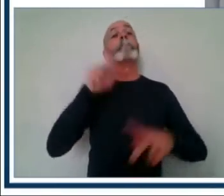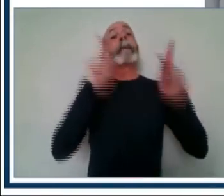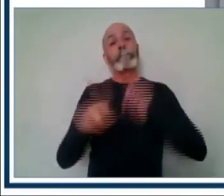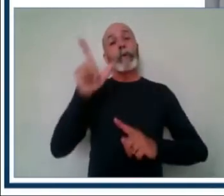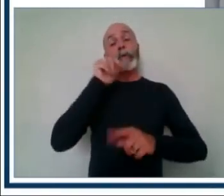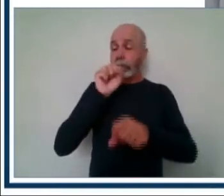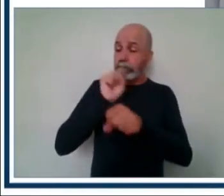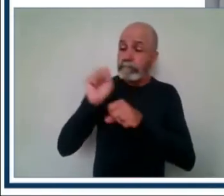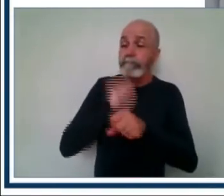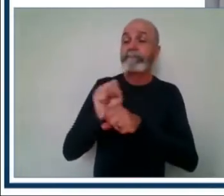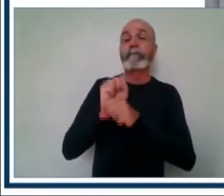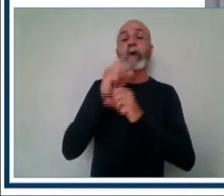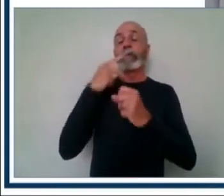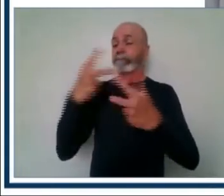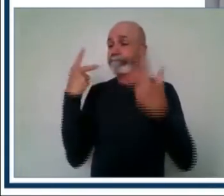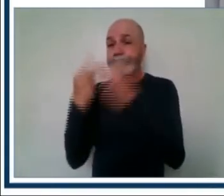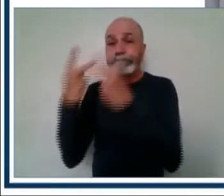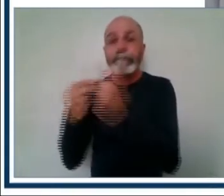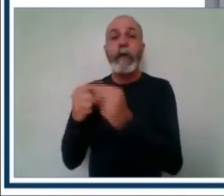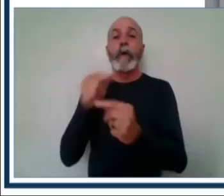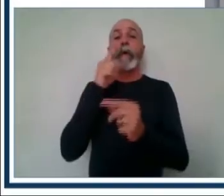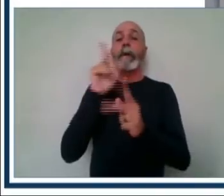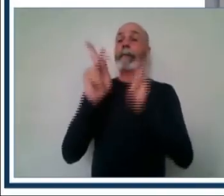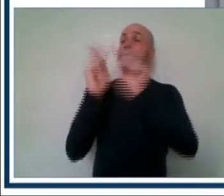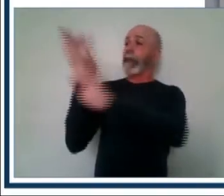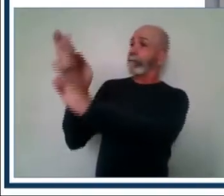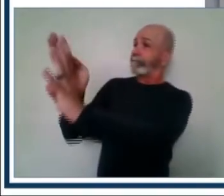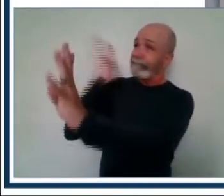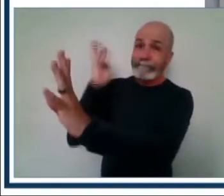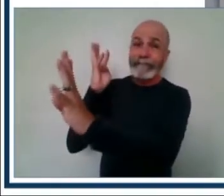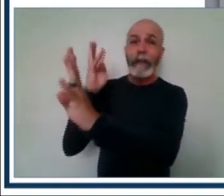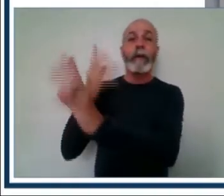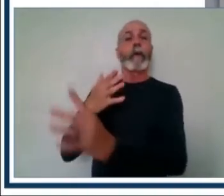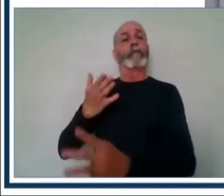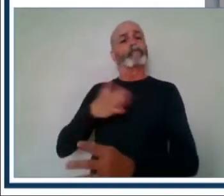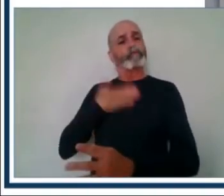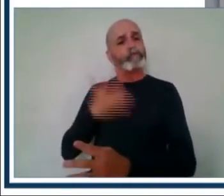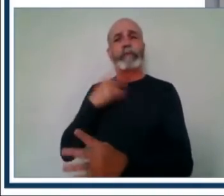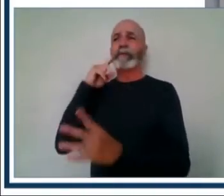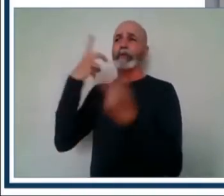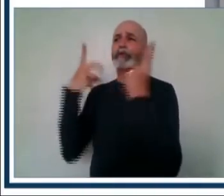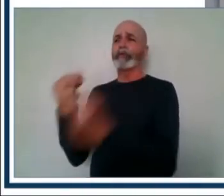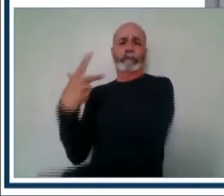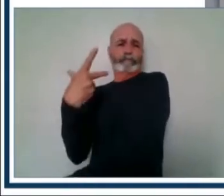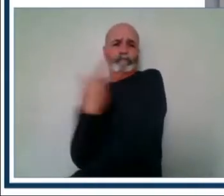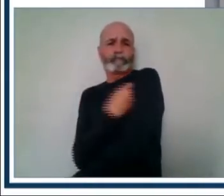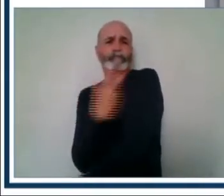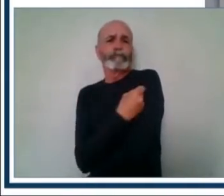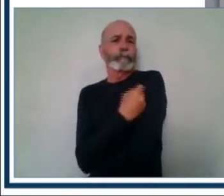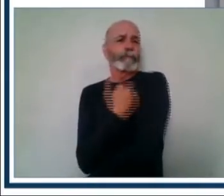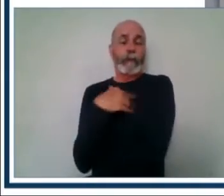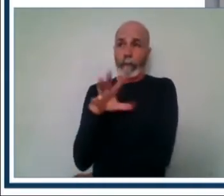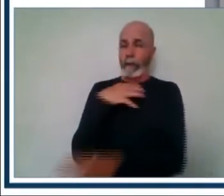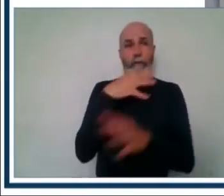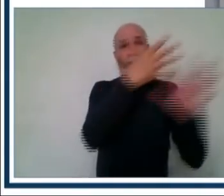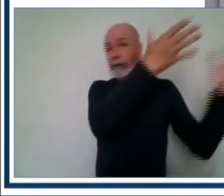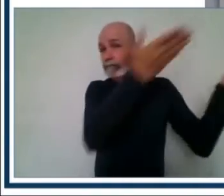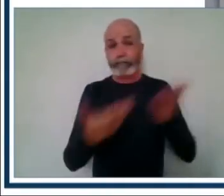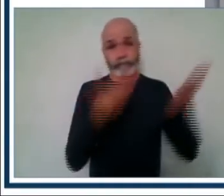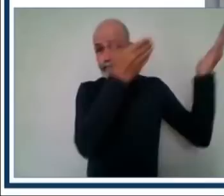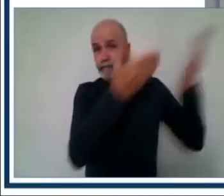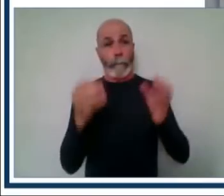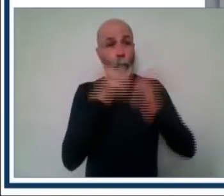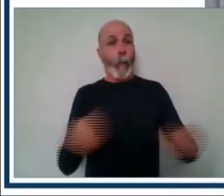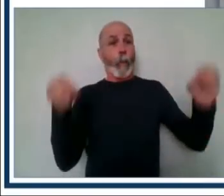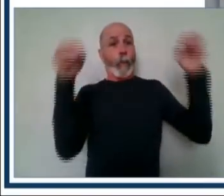who are coming out to get their shot. As long as we continue to get supply, we will have an opportunity for every Nova Scotian